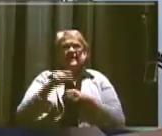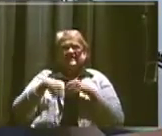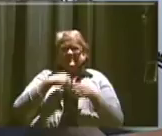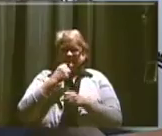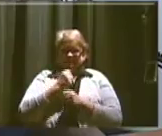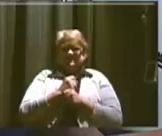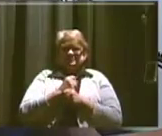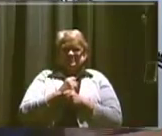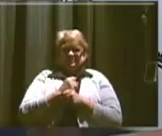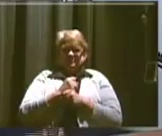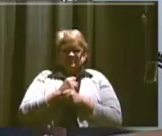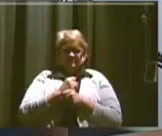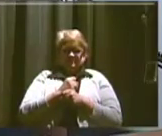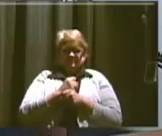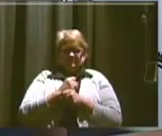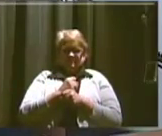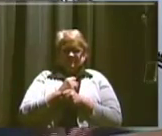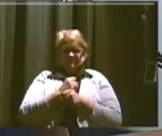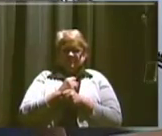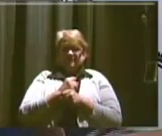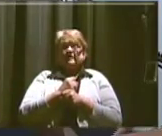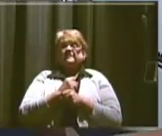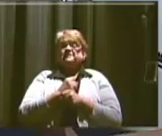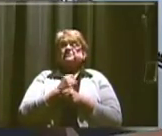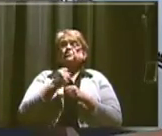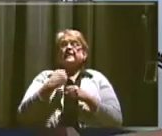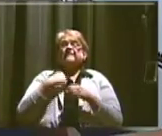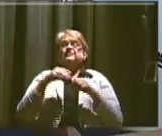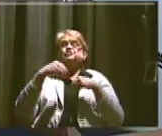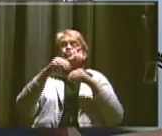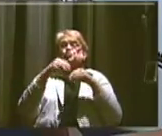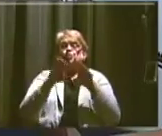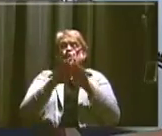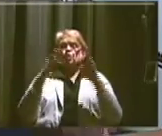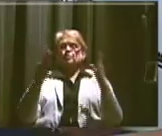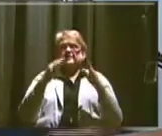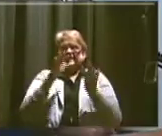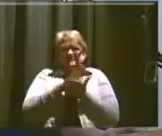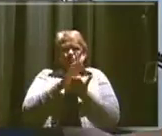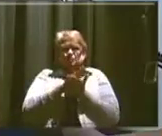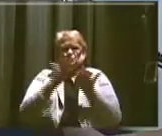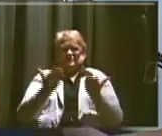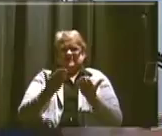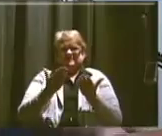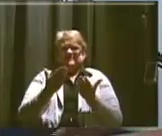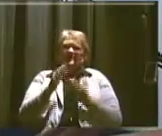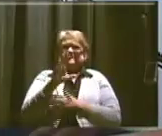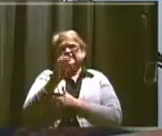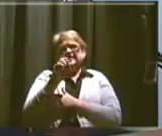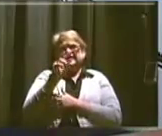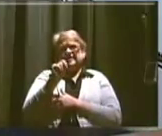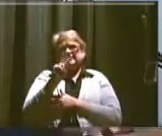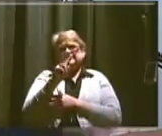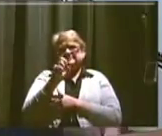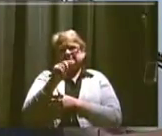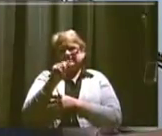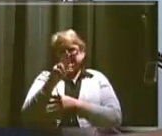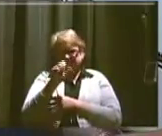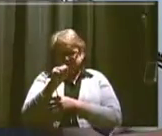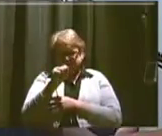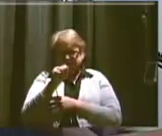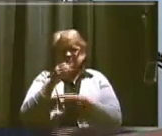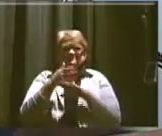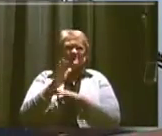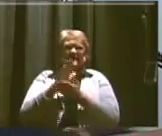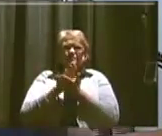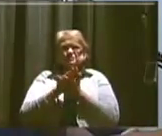run a store after school from 2:20 to 2:45, and it's like a convenience store. We sell after school snacks